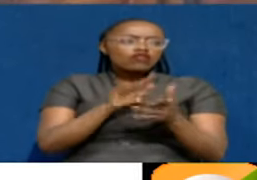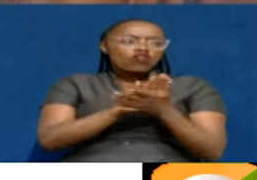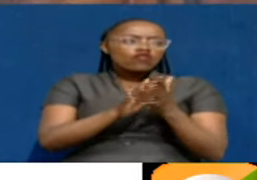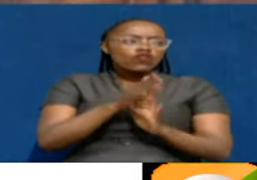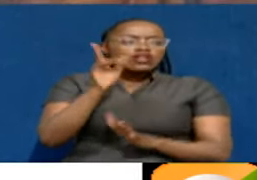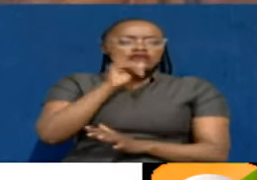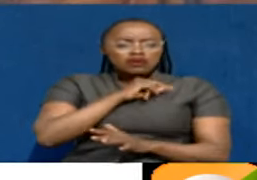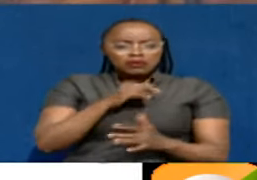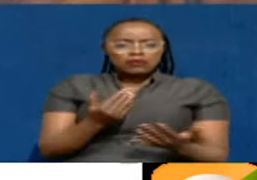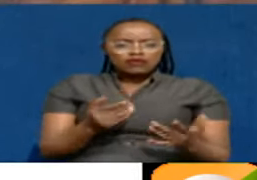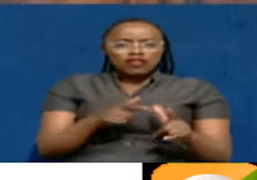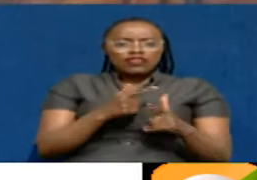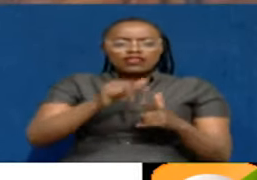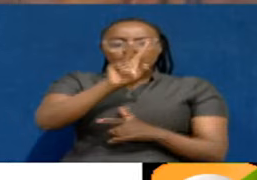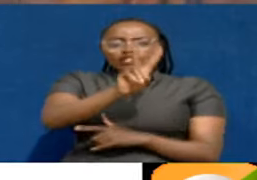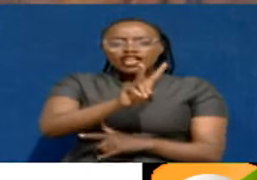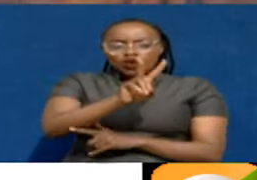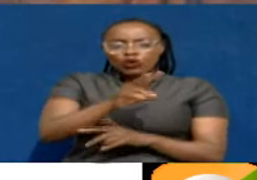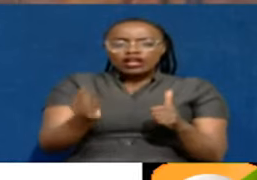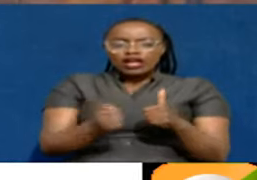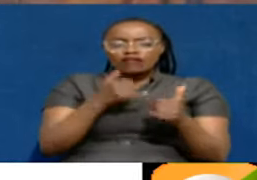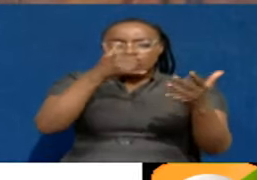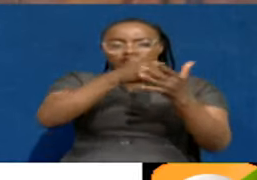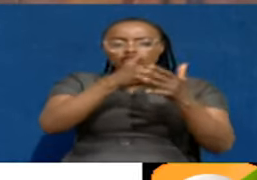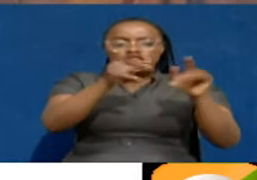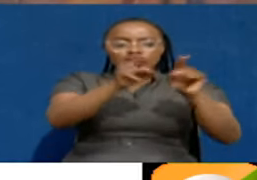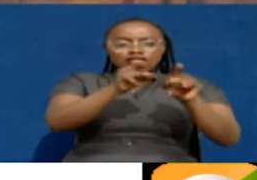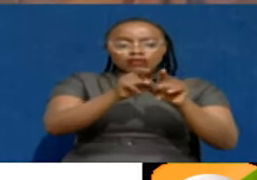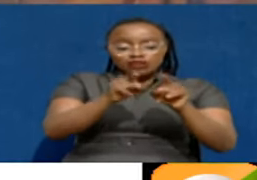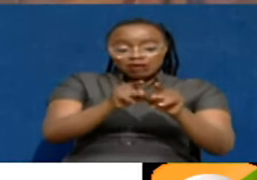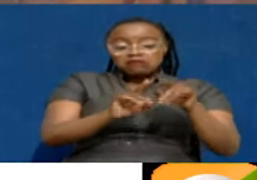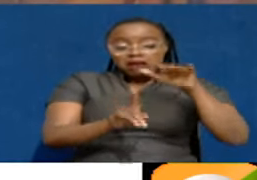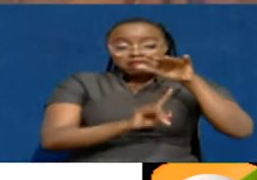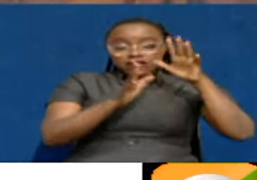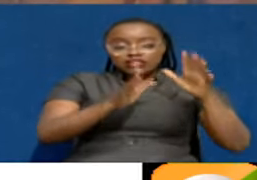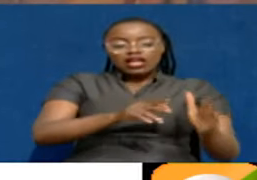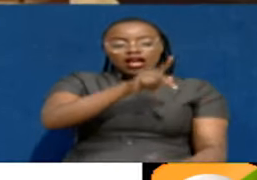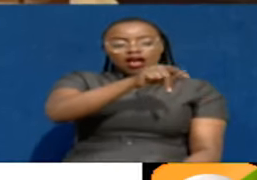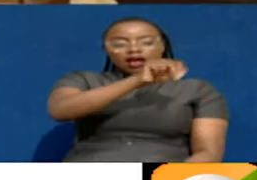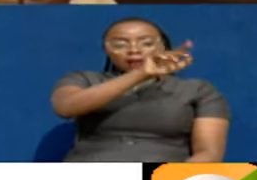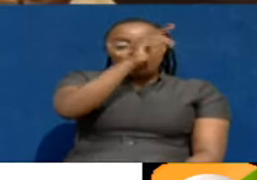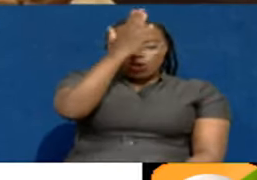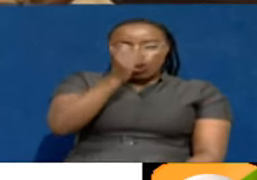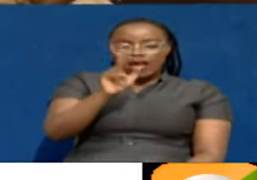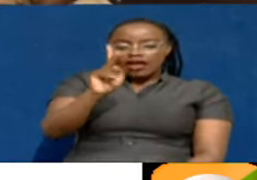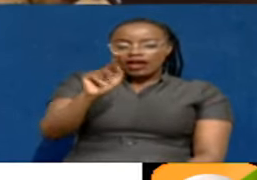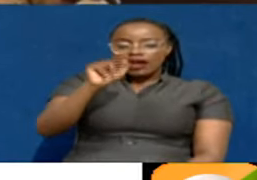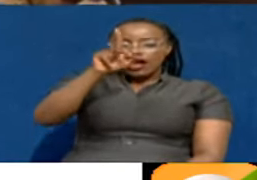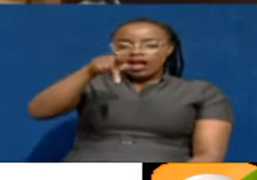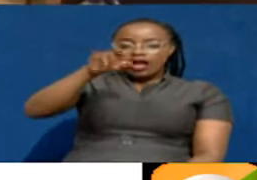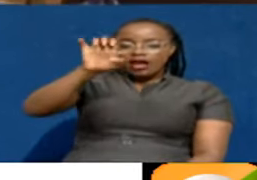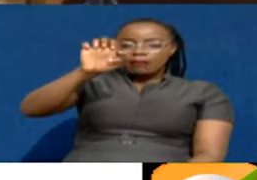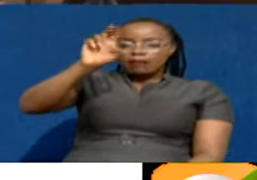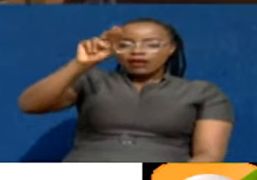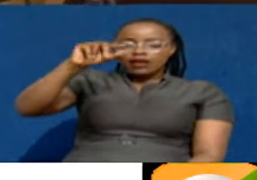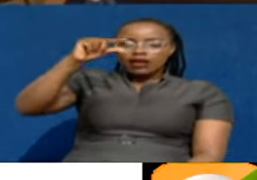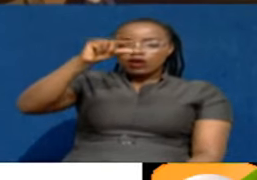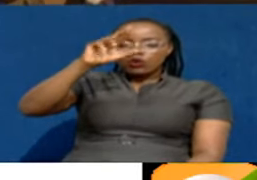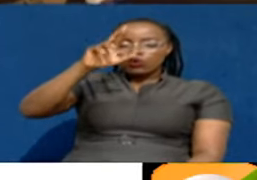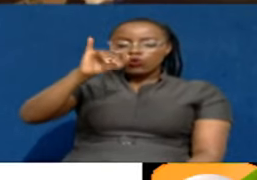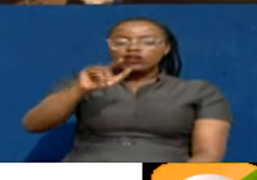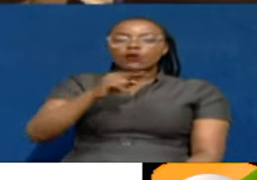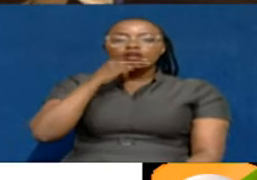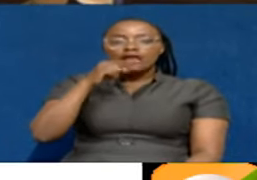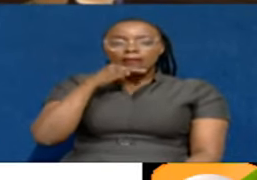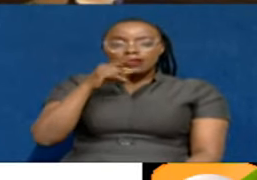him. Then the second incident, involving the same minister, Paul Ngei, because of Kapenguria, he was mentioned in